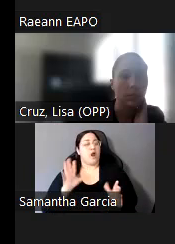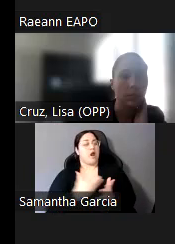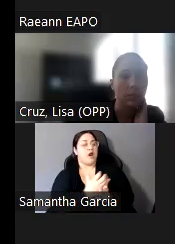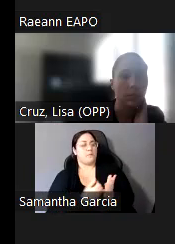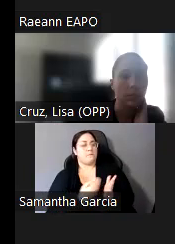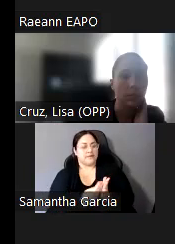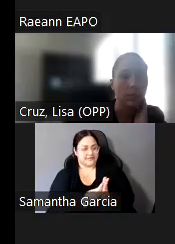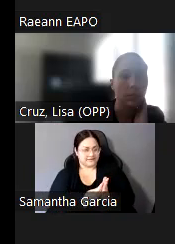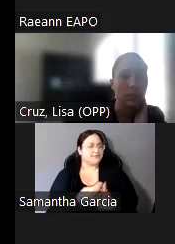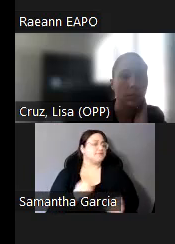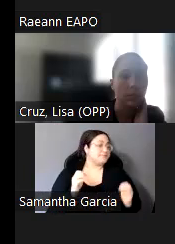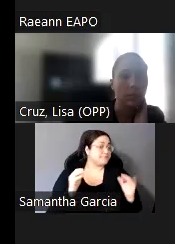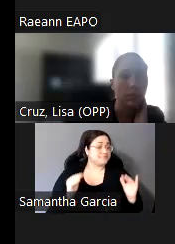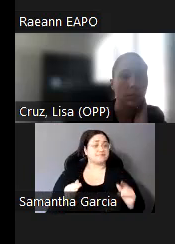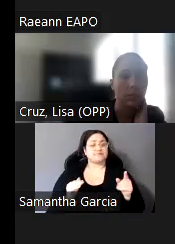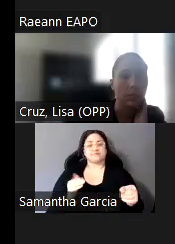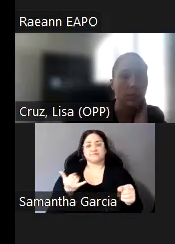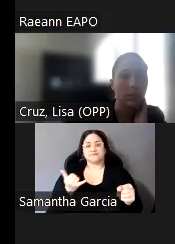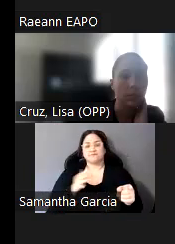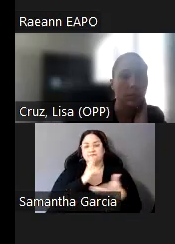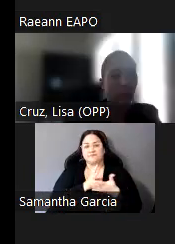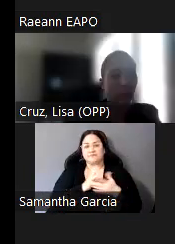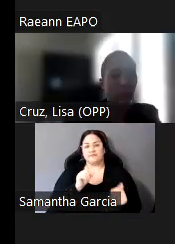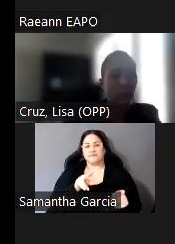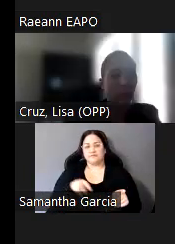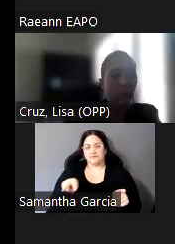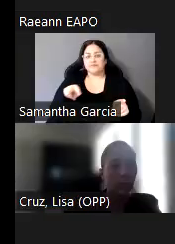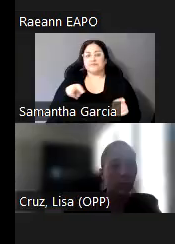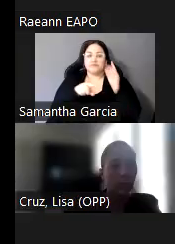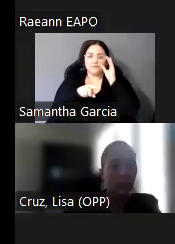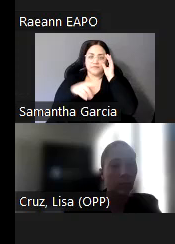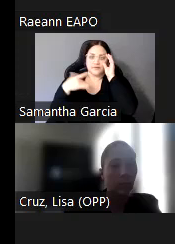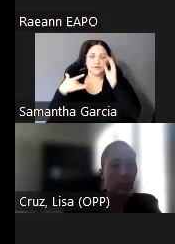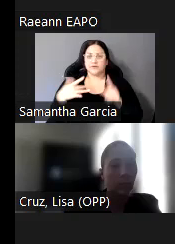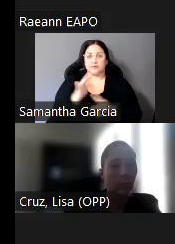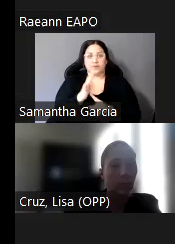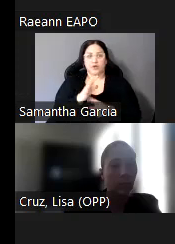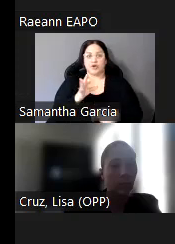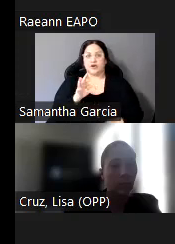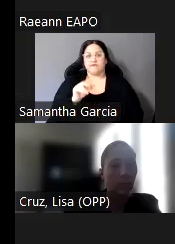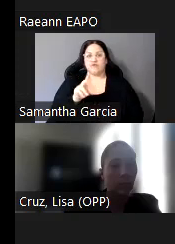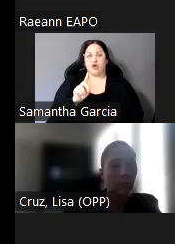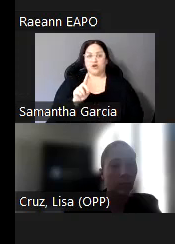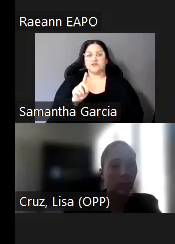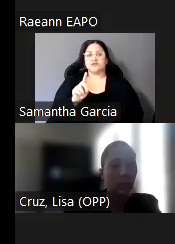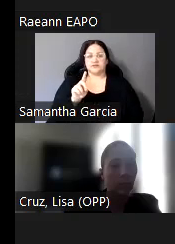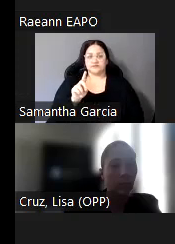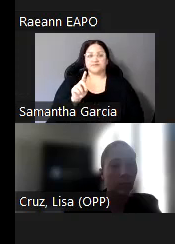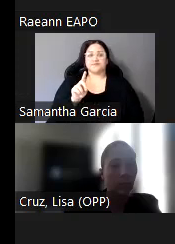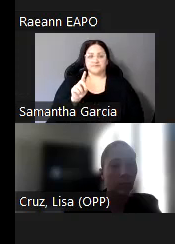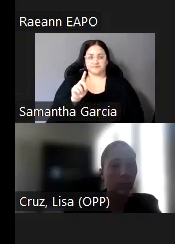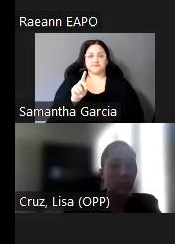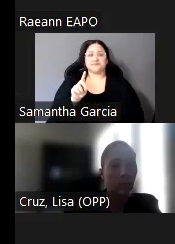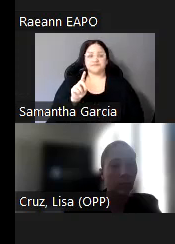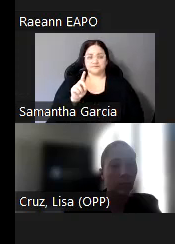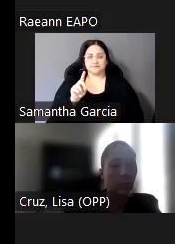2022. You're going to see that investment frauds represented our largest losses, 308 million, in